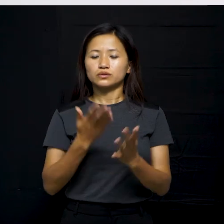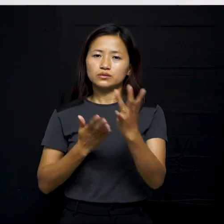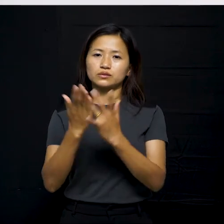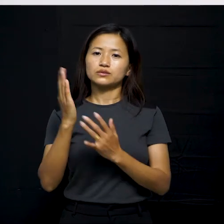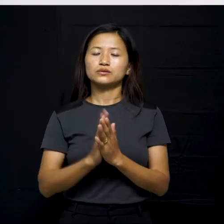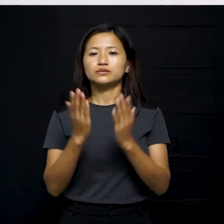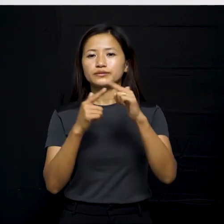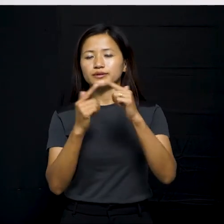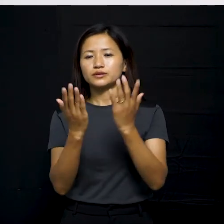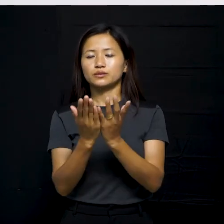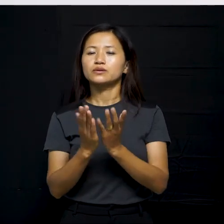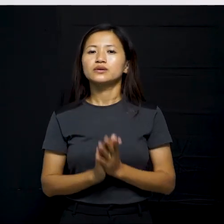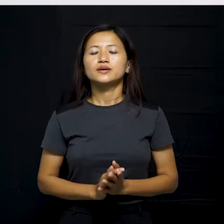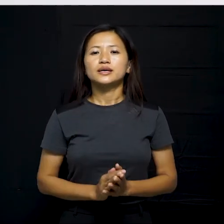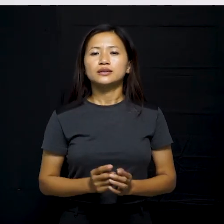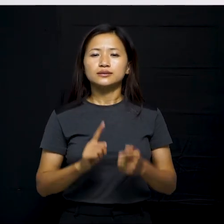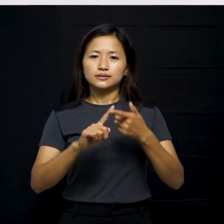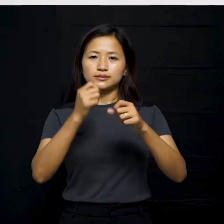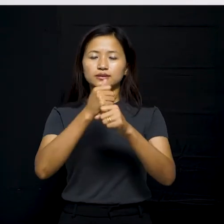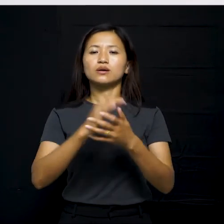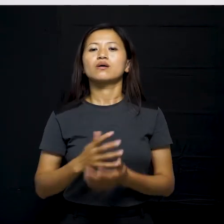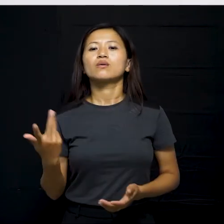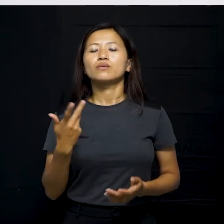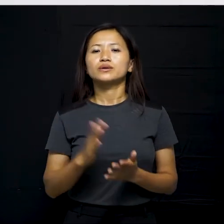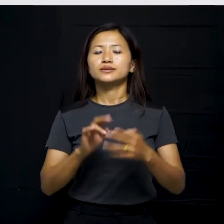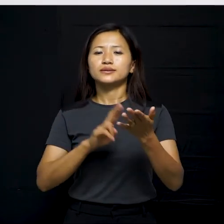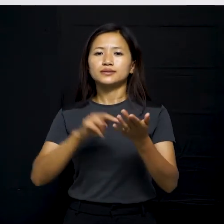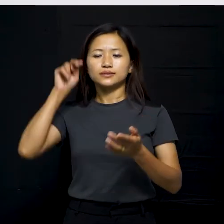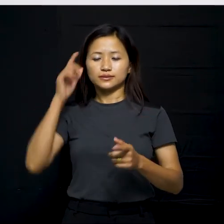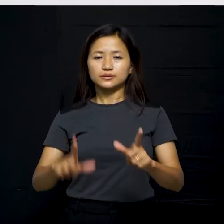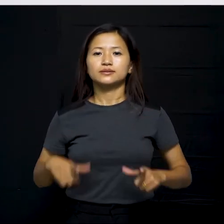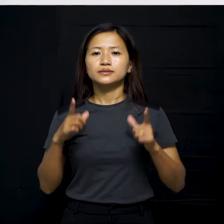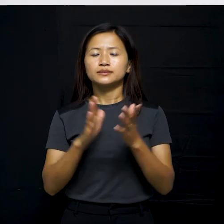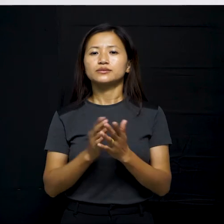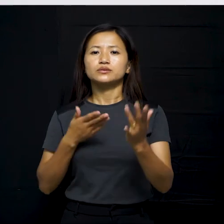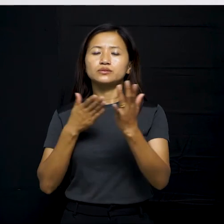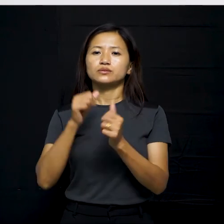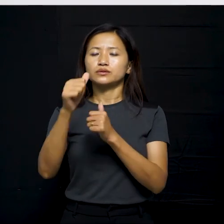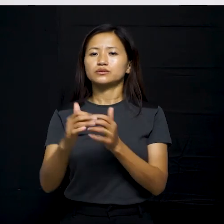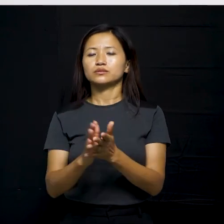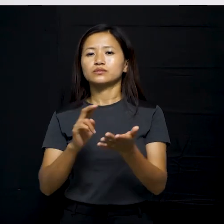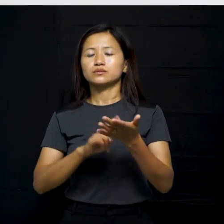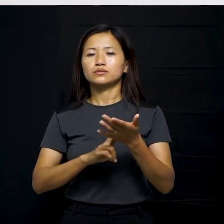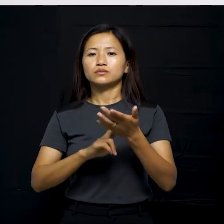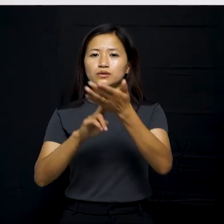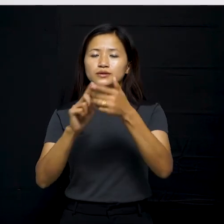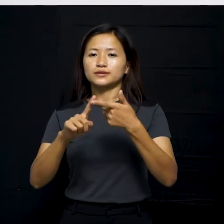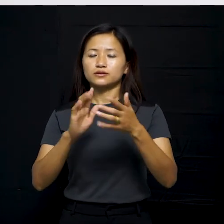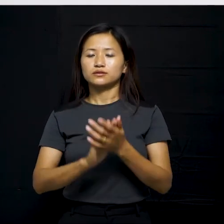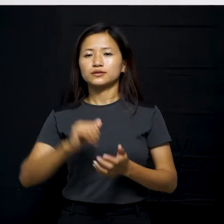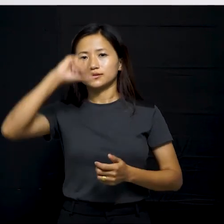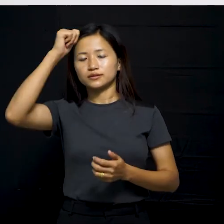through the textbook. Like for example, where the Nagas live towards the northeastern area, right? So it is very